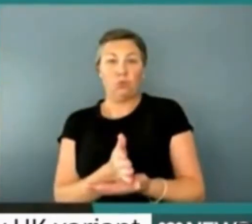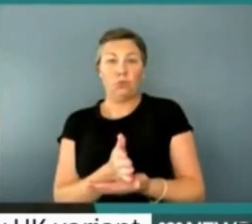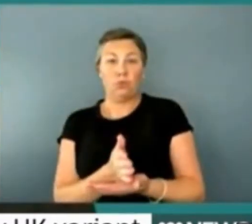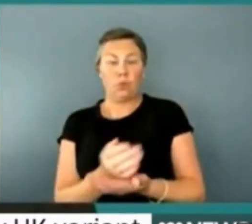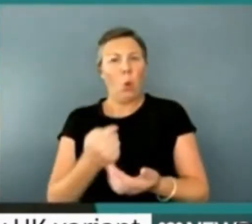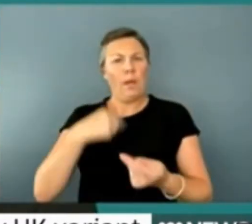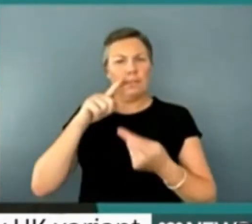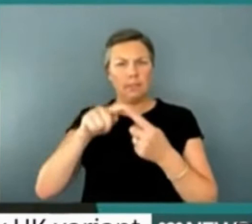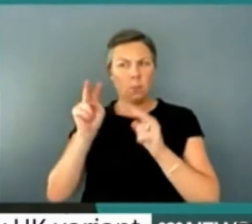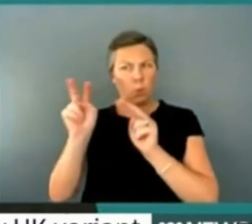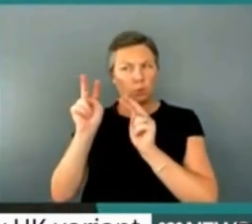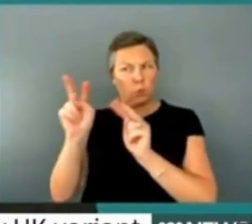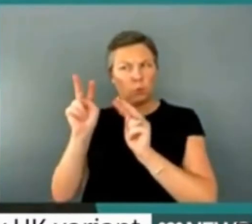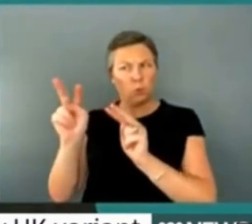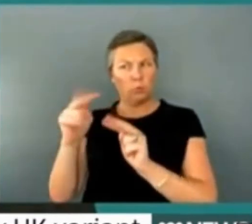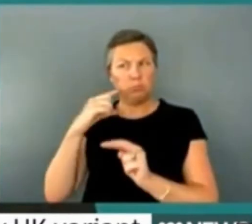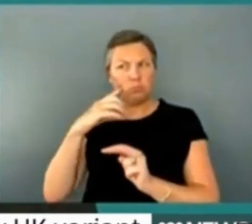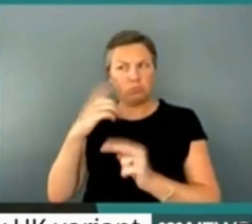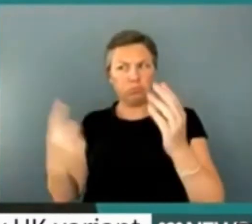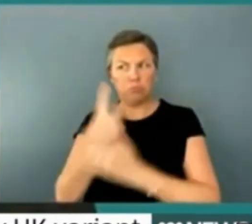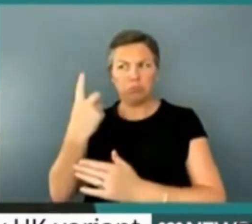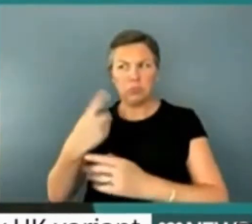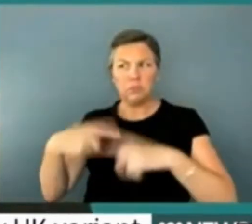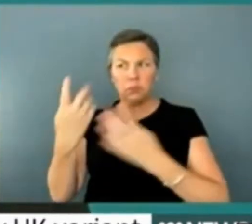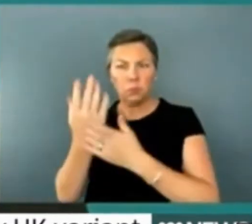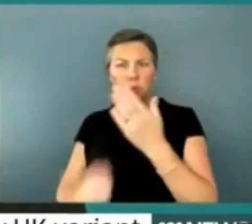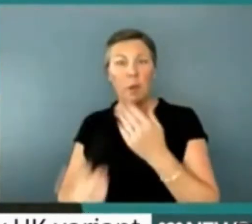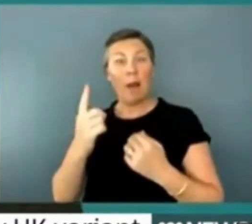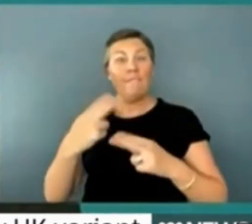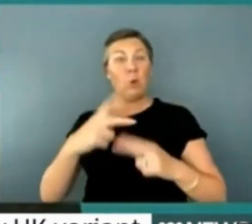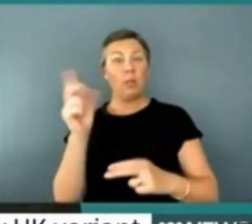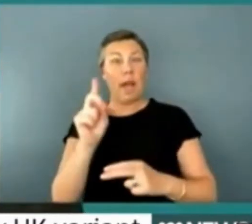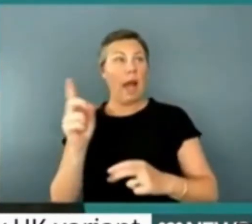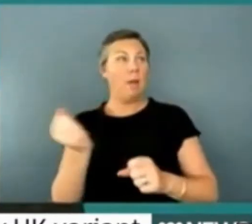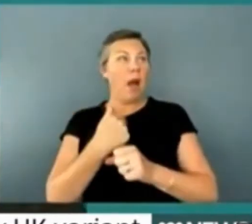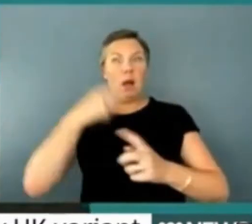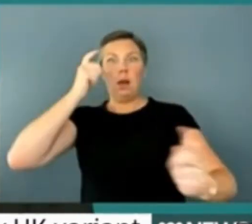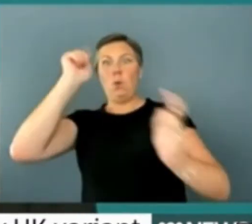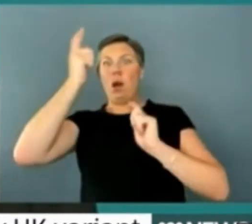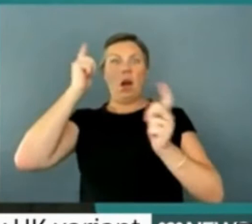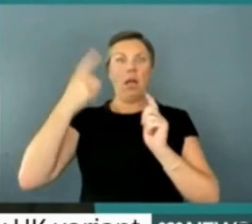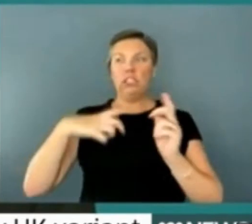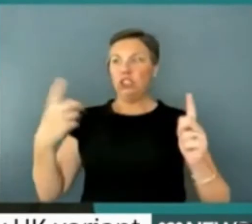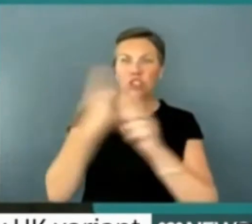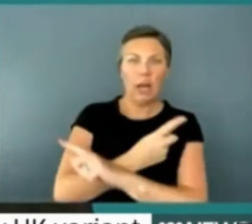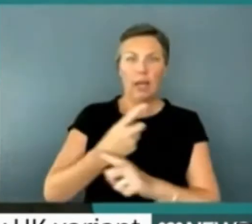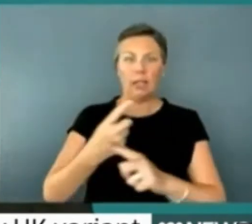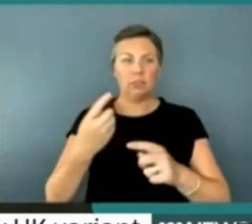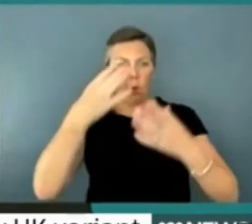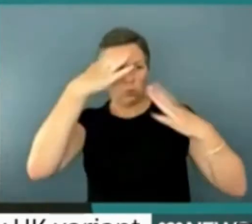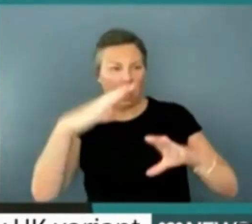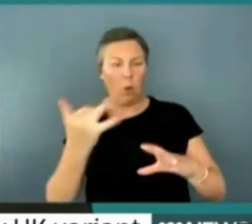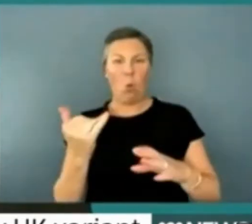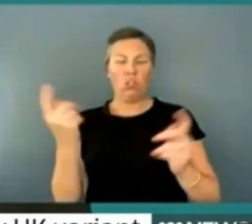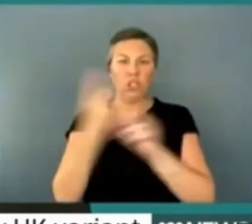closely, but at the moment there's no need for this to be a cause of us changing any of our arrangements here in Australia, or to be